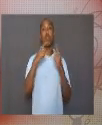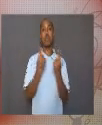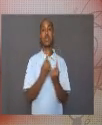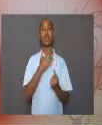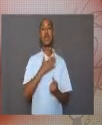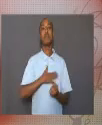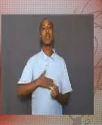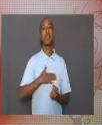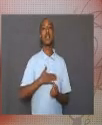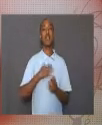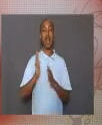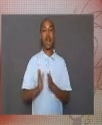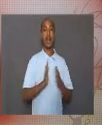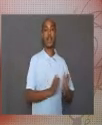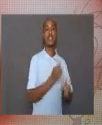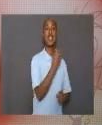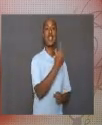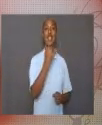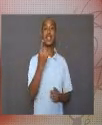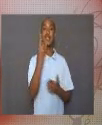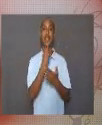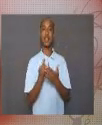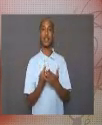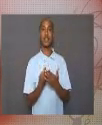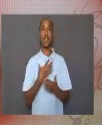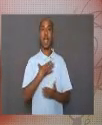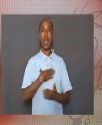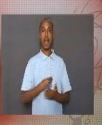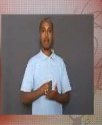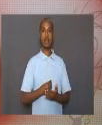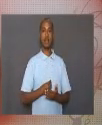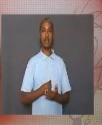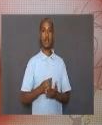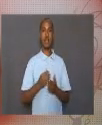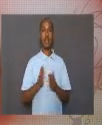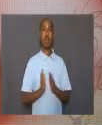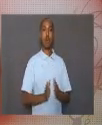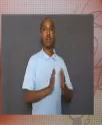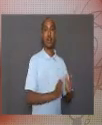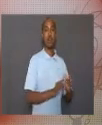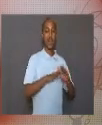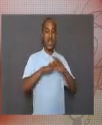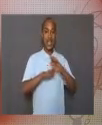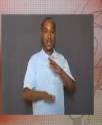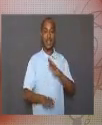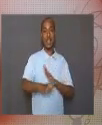please rearrange each list so that the elements are in order of